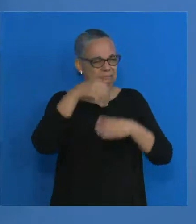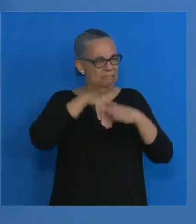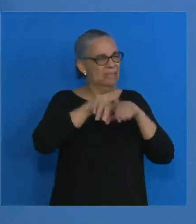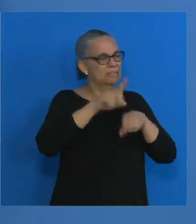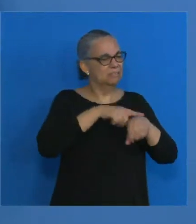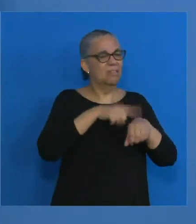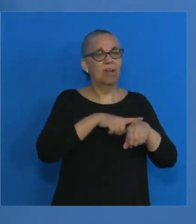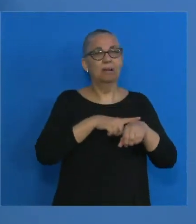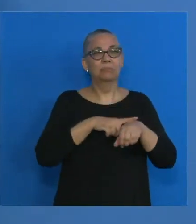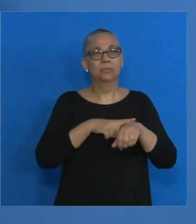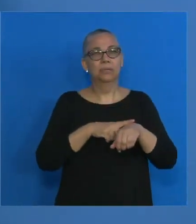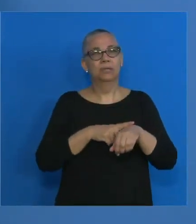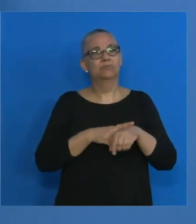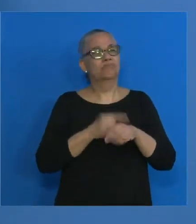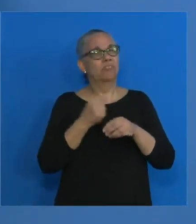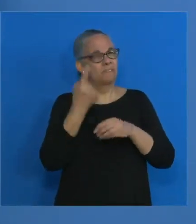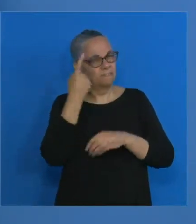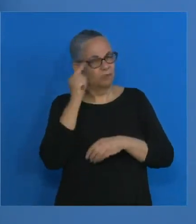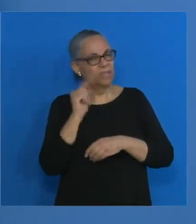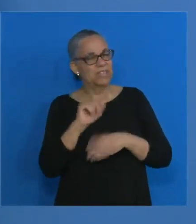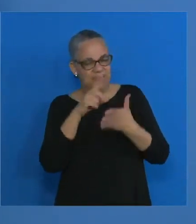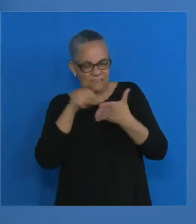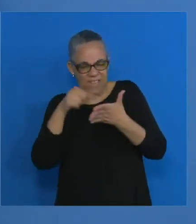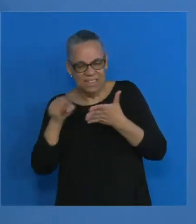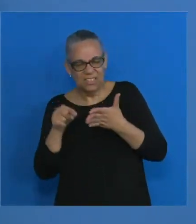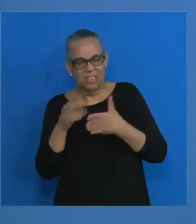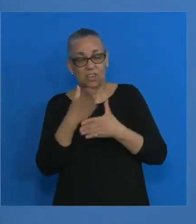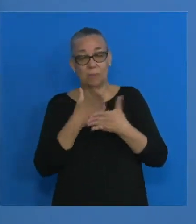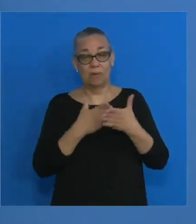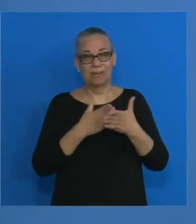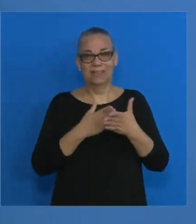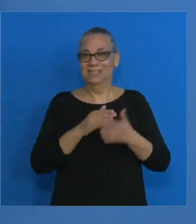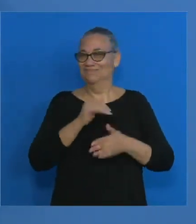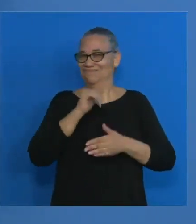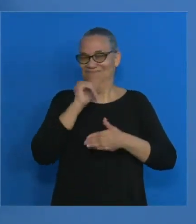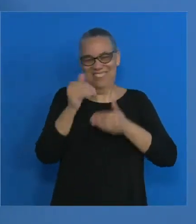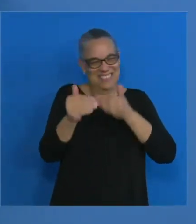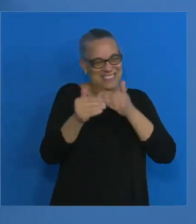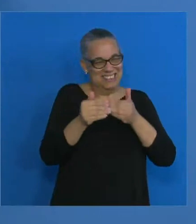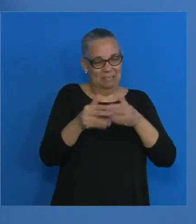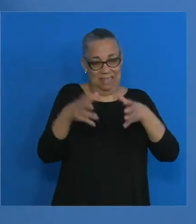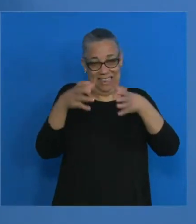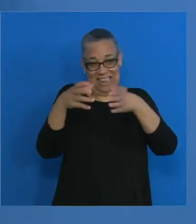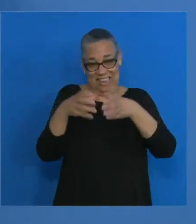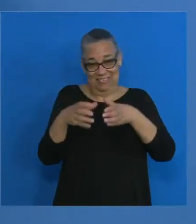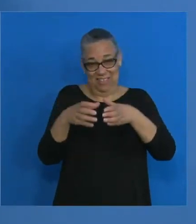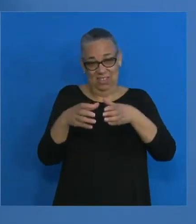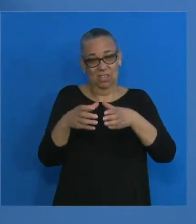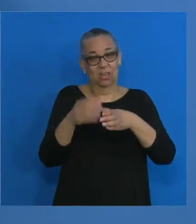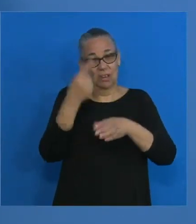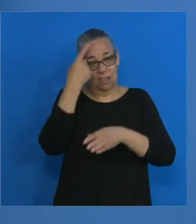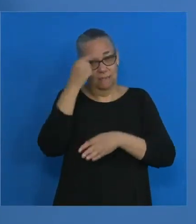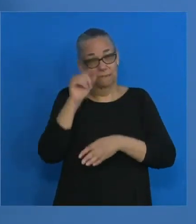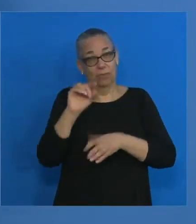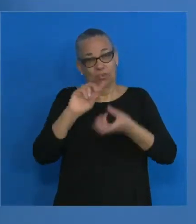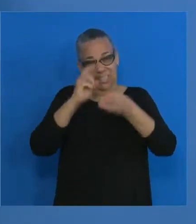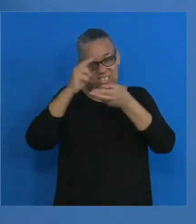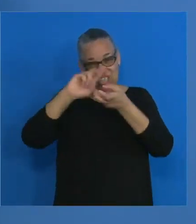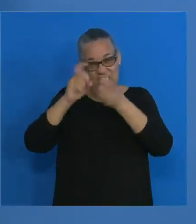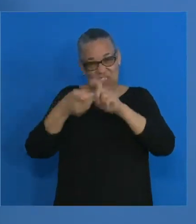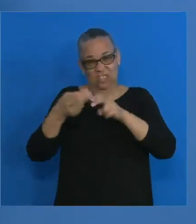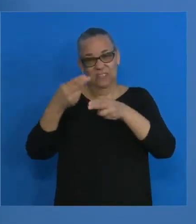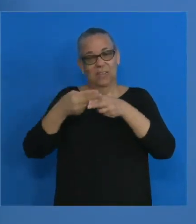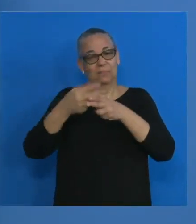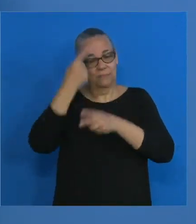with respect to the investigation portion. However, we're not anywhere near the classification for who and the circumstances that would